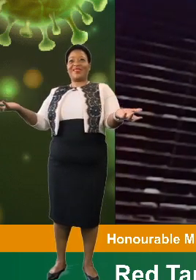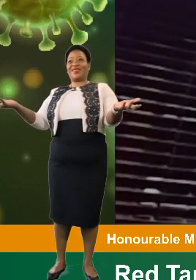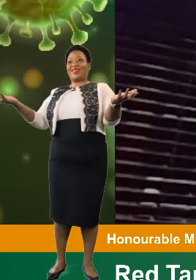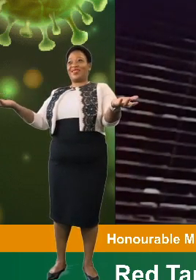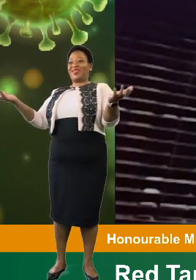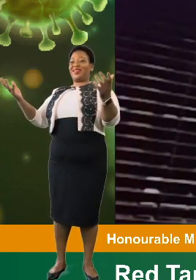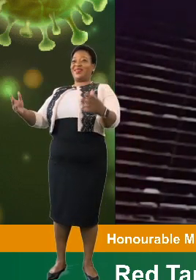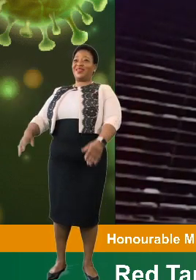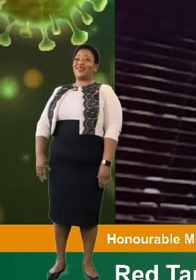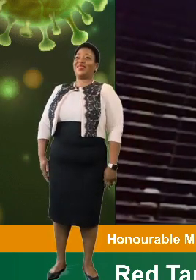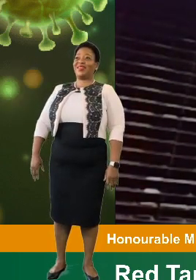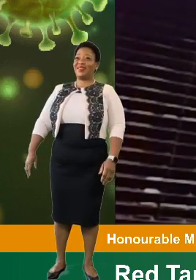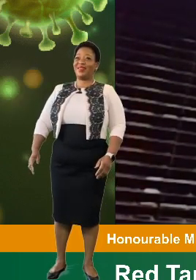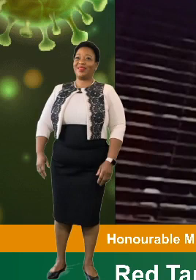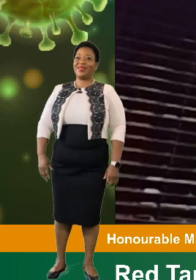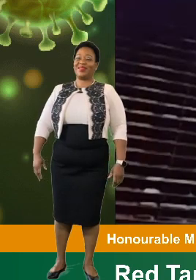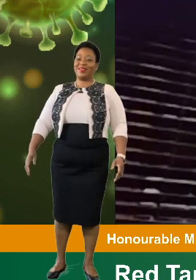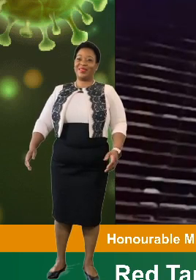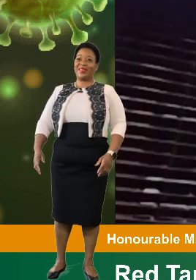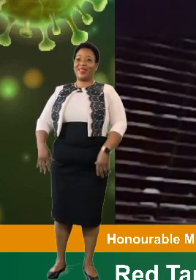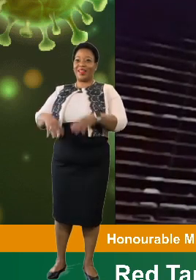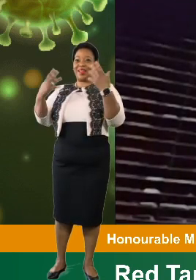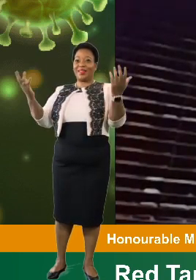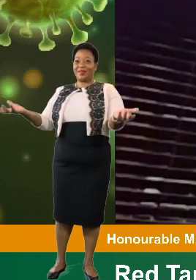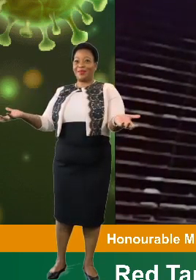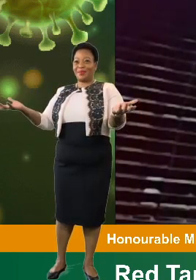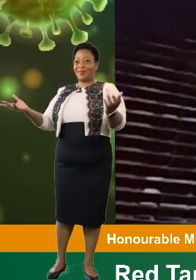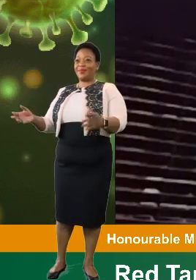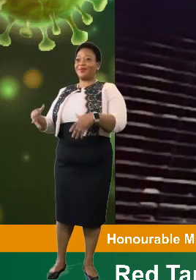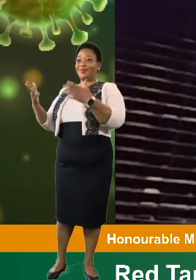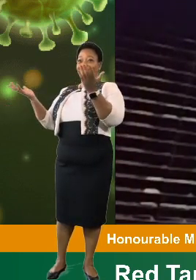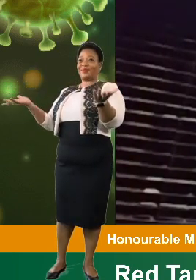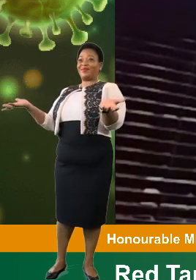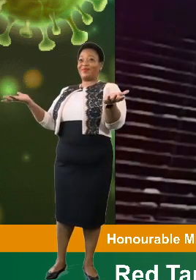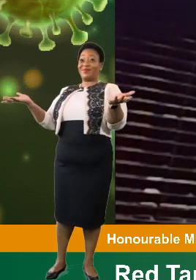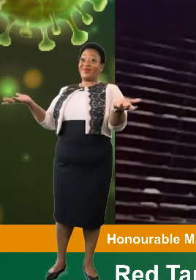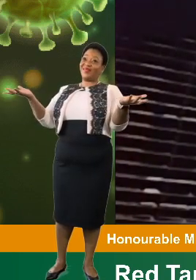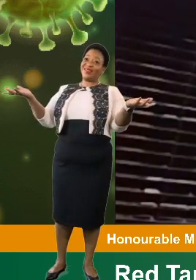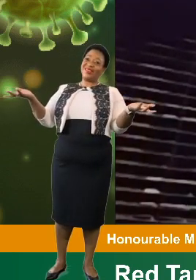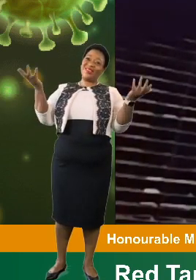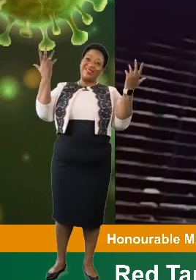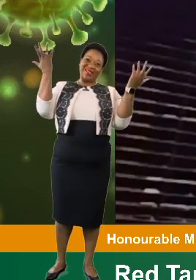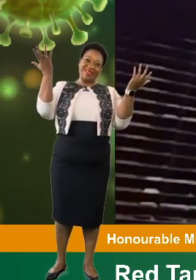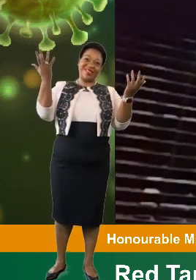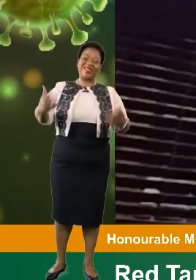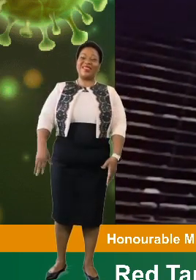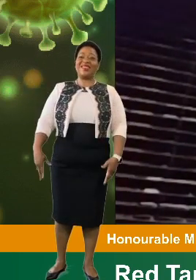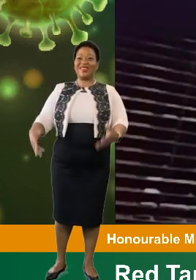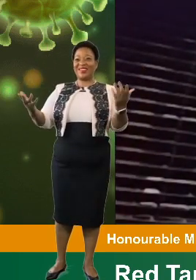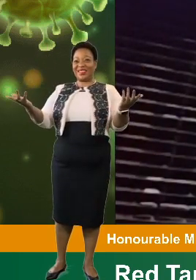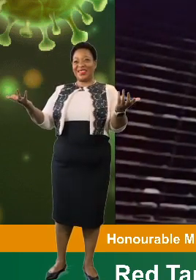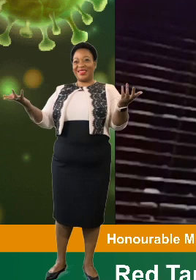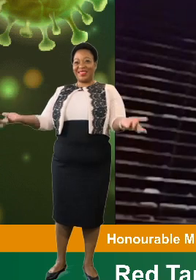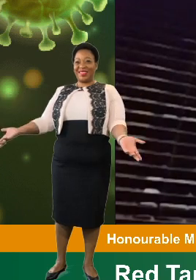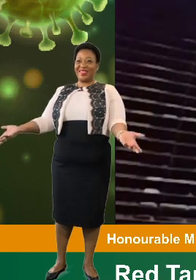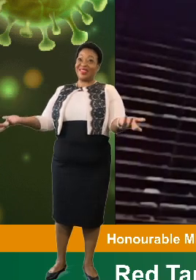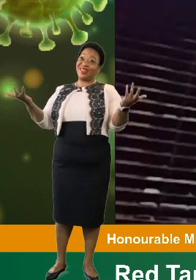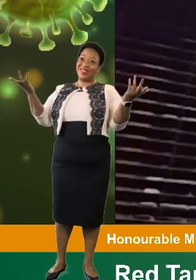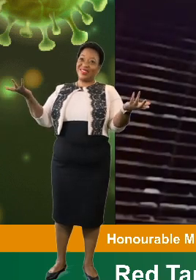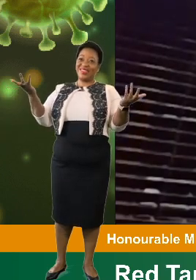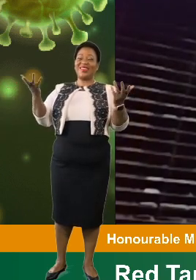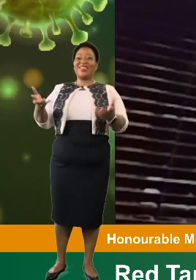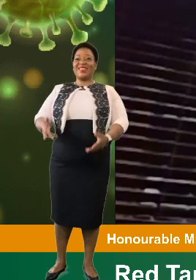that we've seen and failed. So really, that's our appeal. That's our